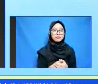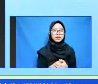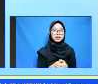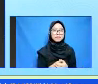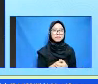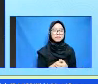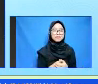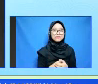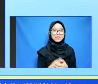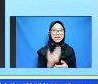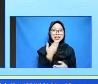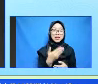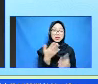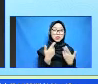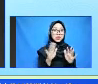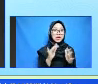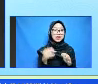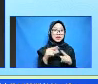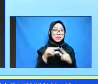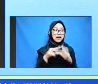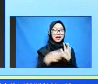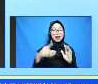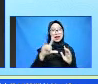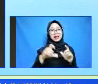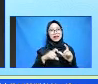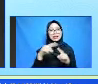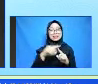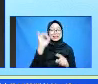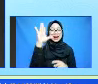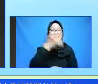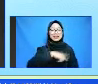thank you so much, everybody, and I would love to see you all in real life